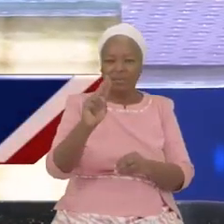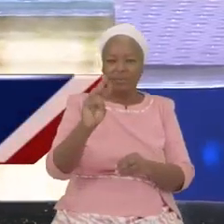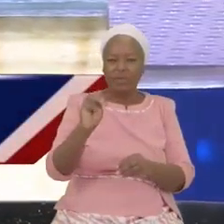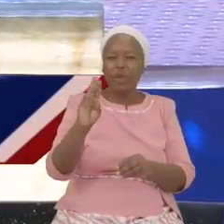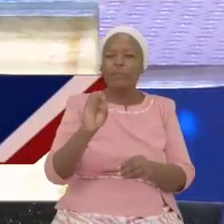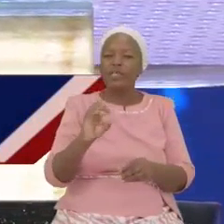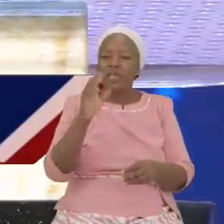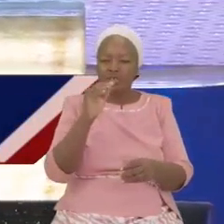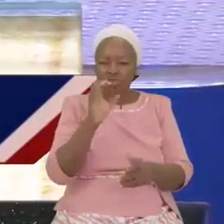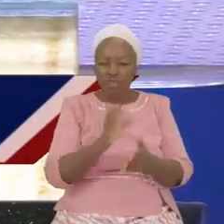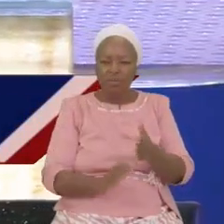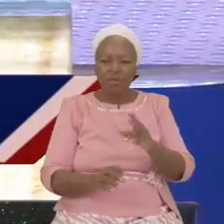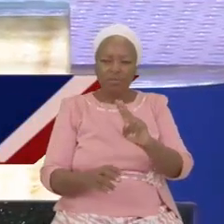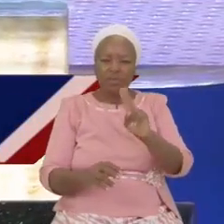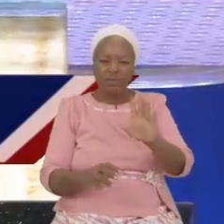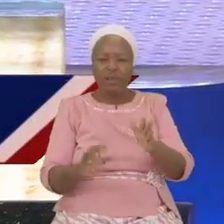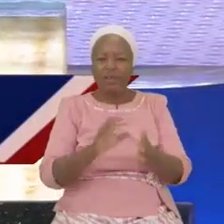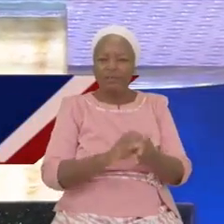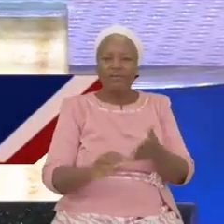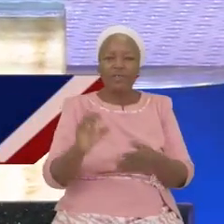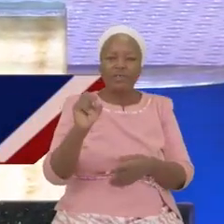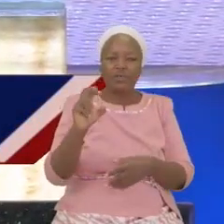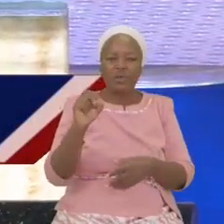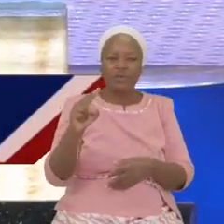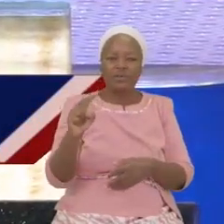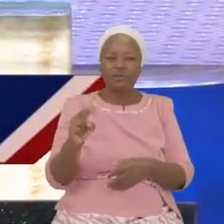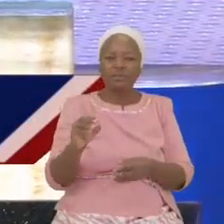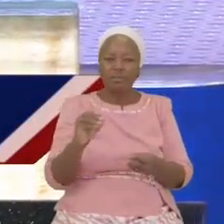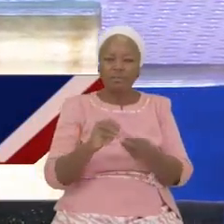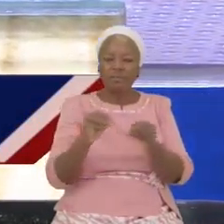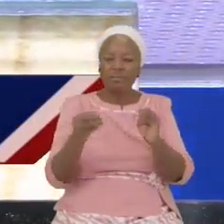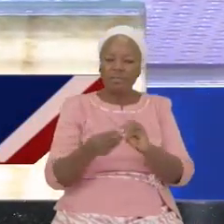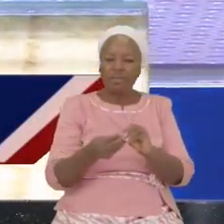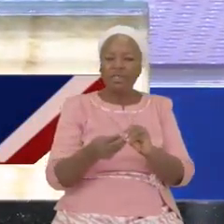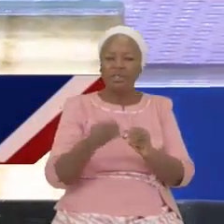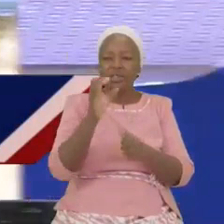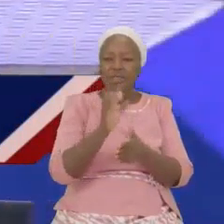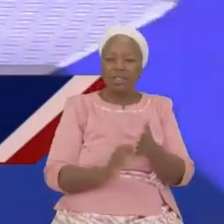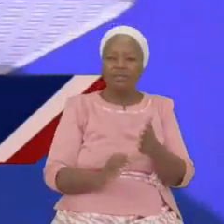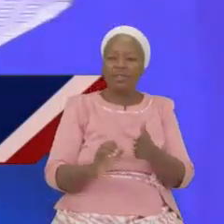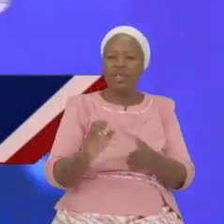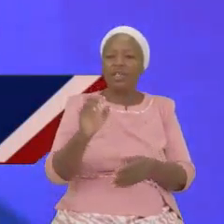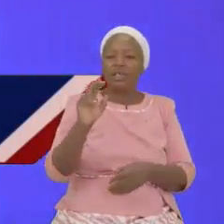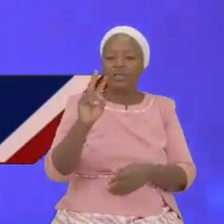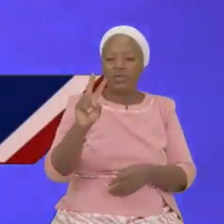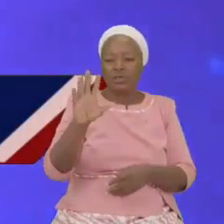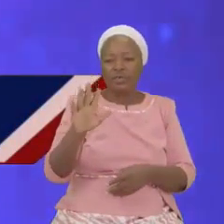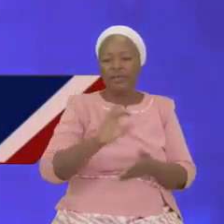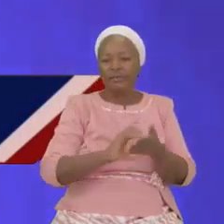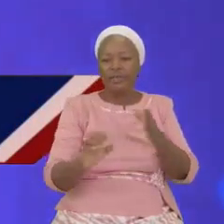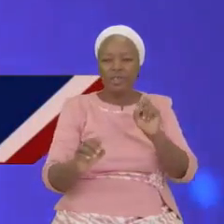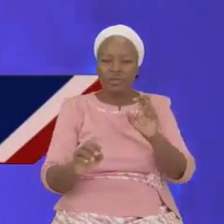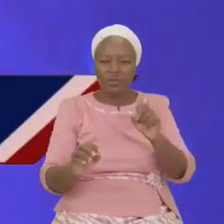25, and we're reading from verse 12. We're looking at Numbers chapter 25, verse 12. It